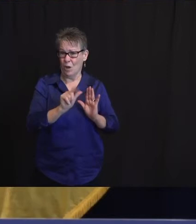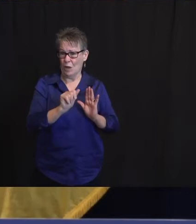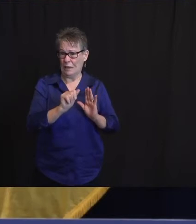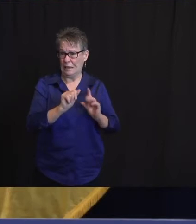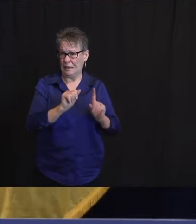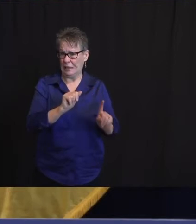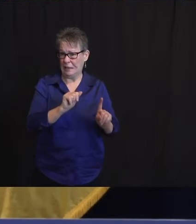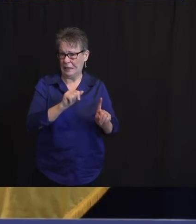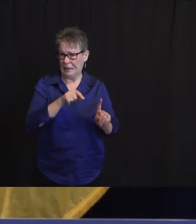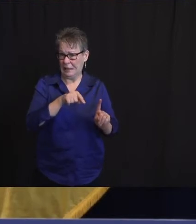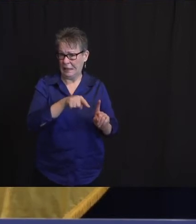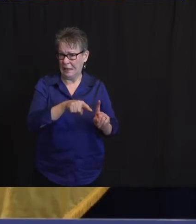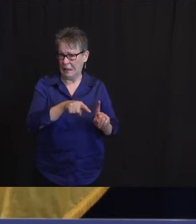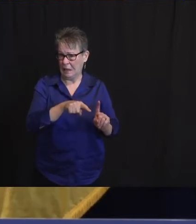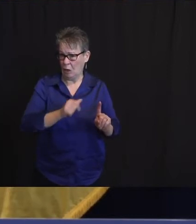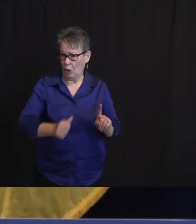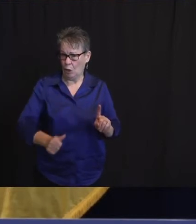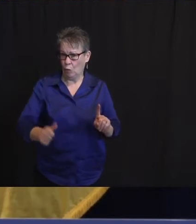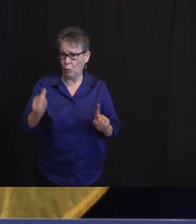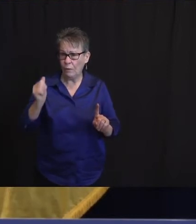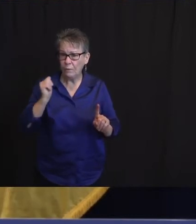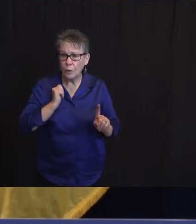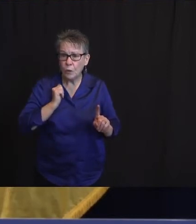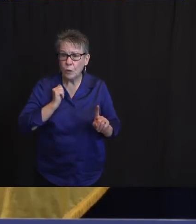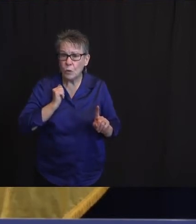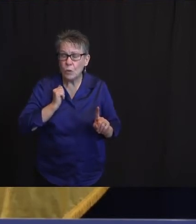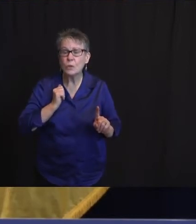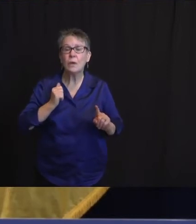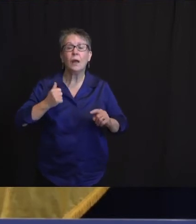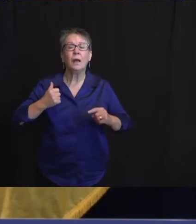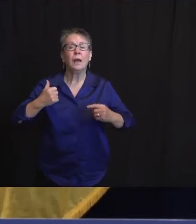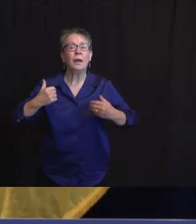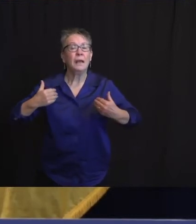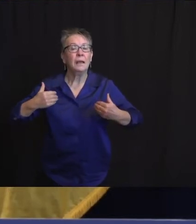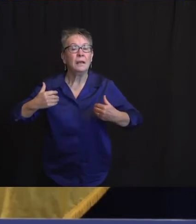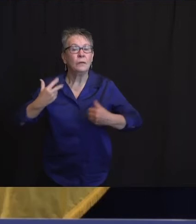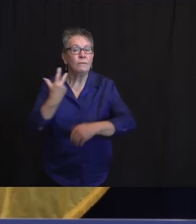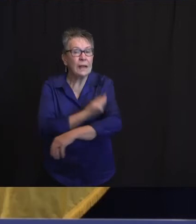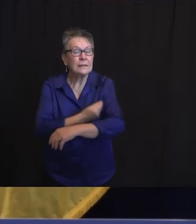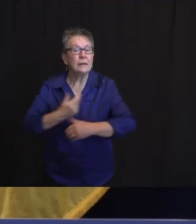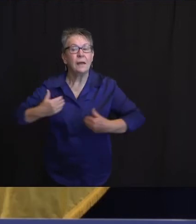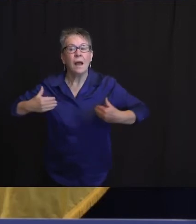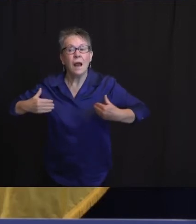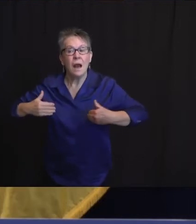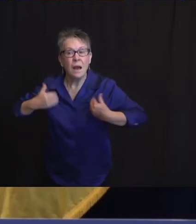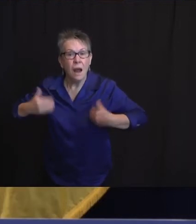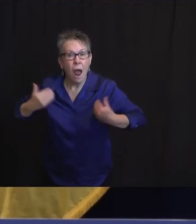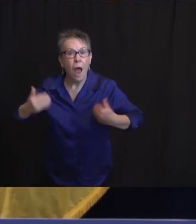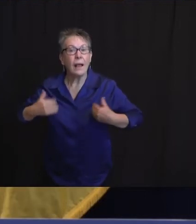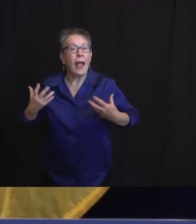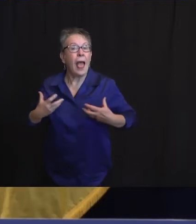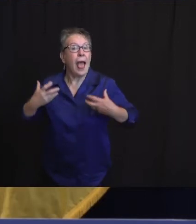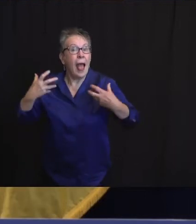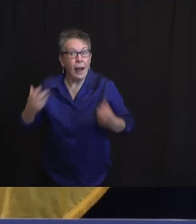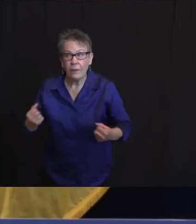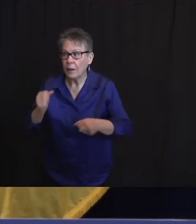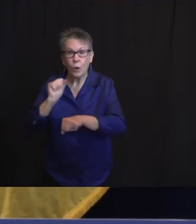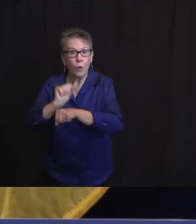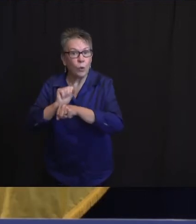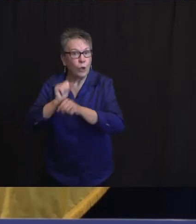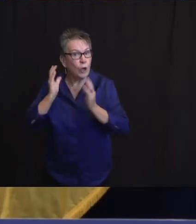worker. Let's put an older person up at the head of the line. I'd like our supplies to have the answer